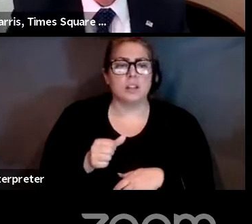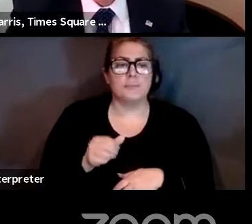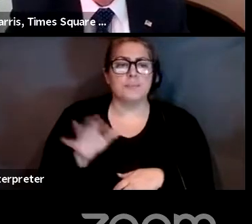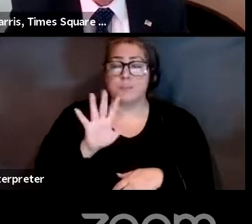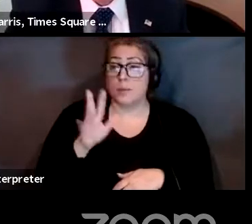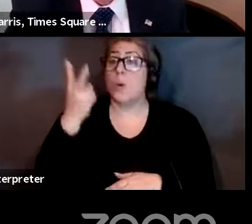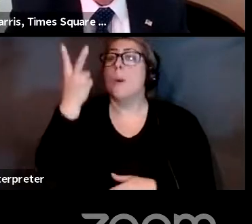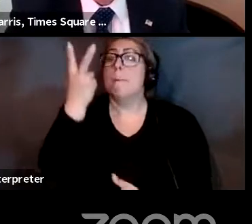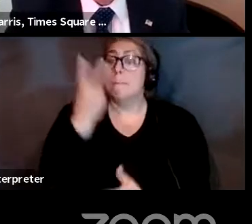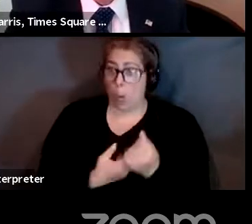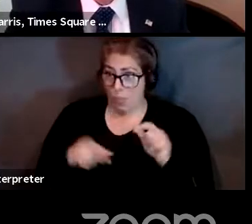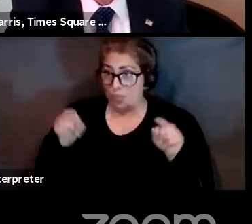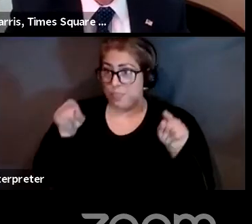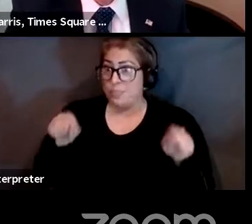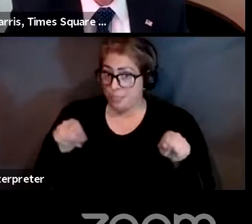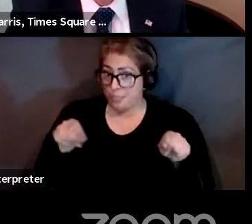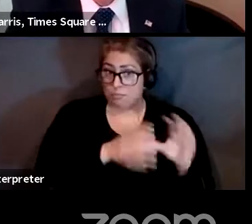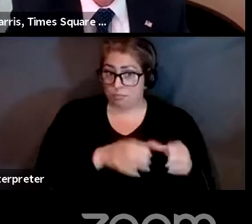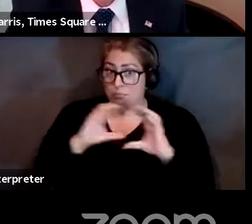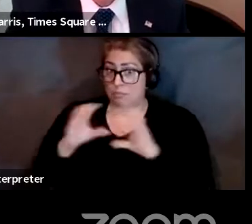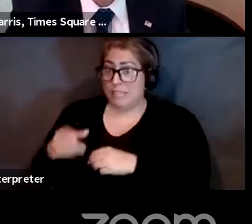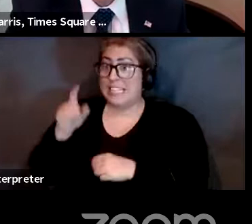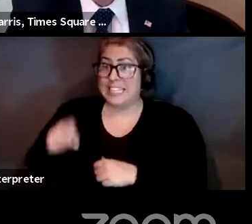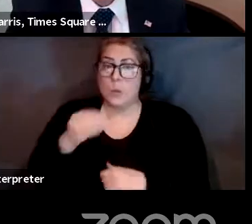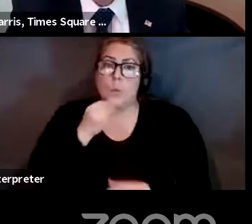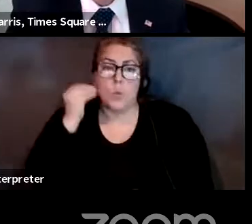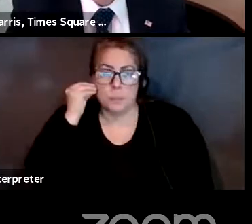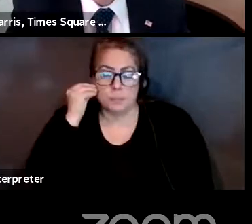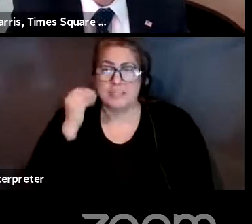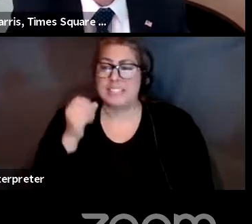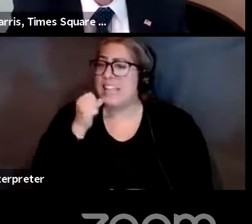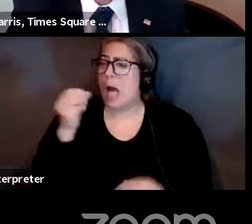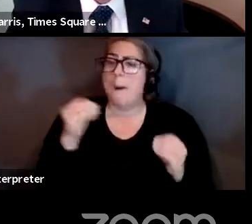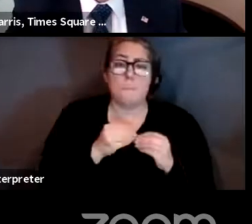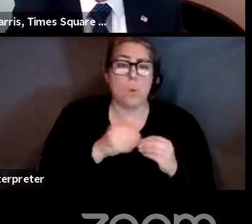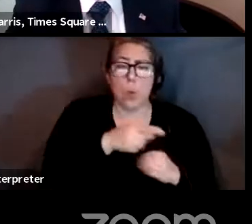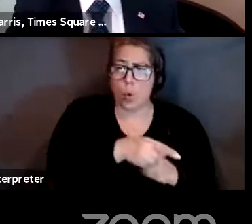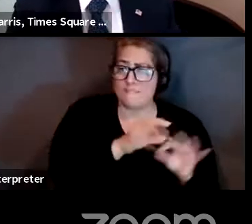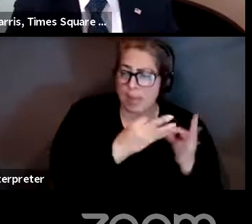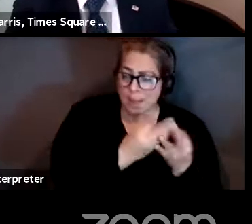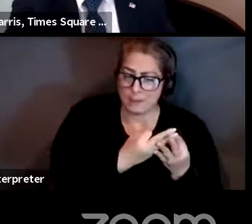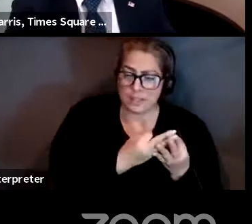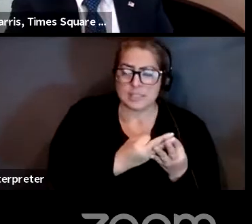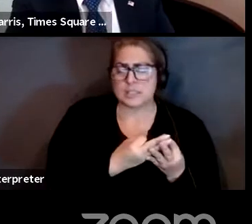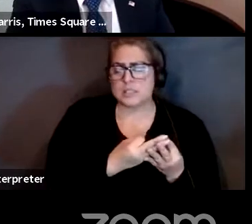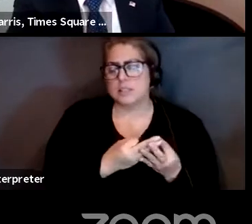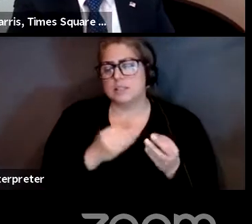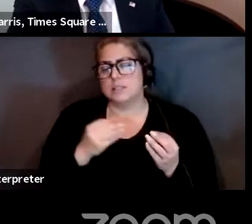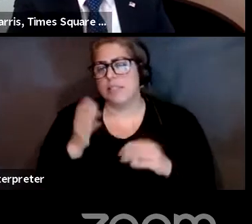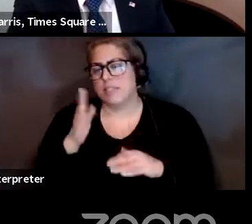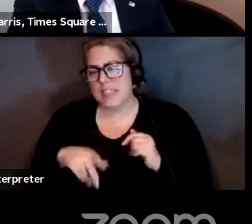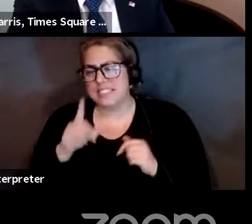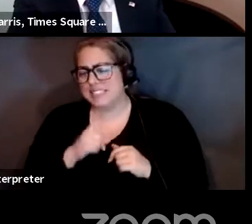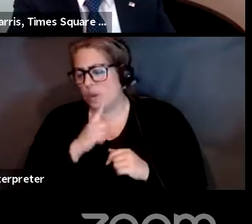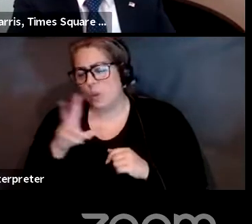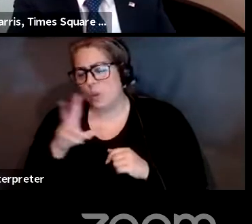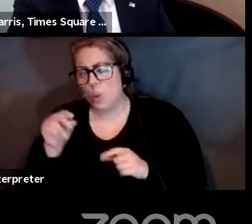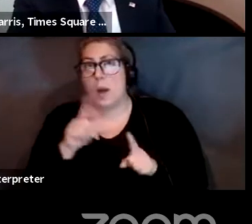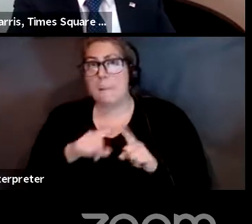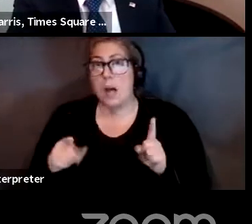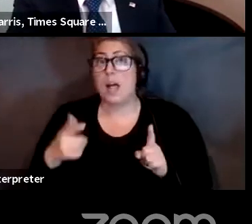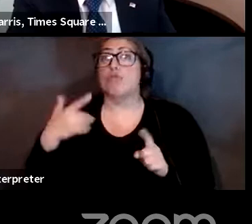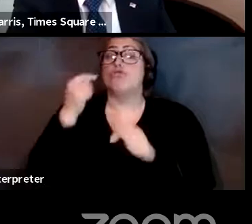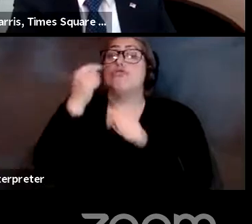it's a need for both populations. It's not more one or the other, but traditionally, supportive housing has been more for